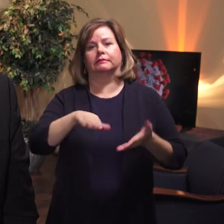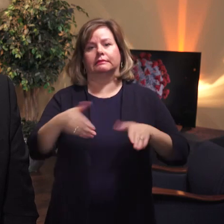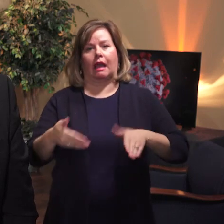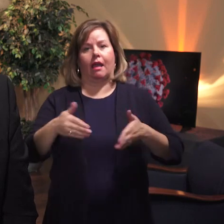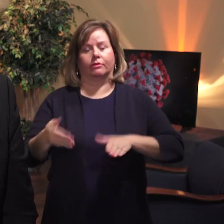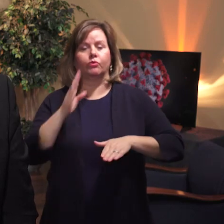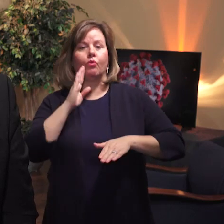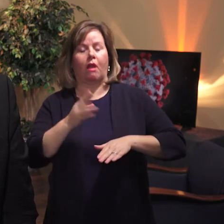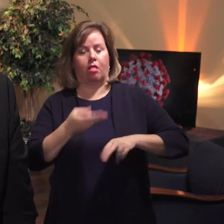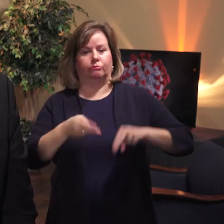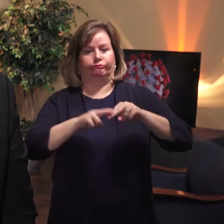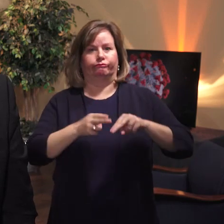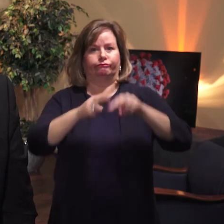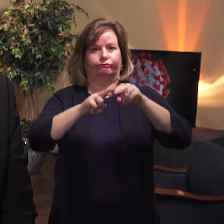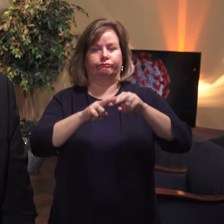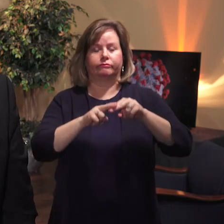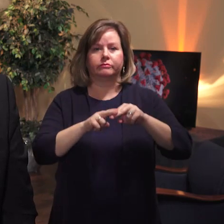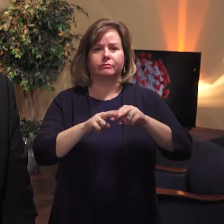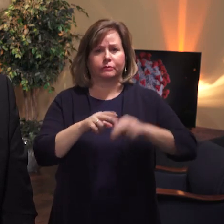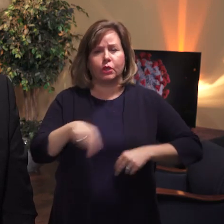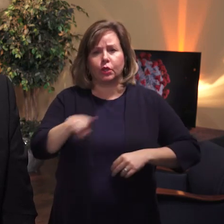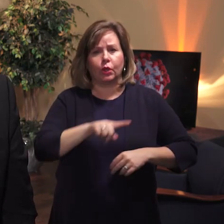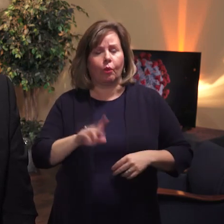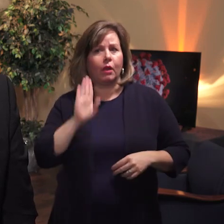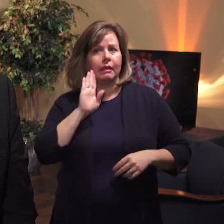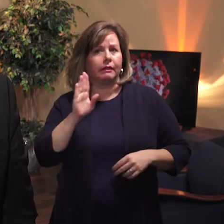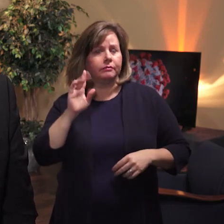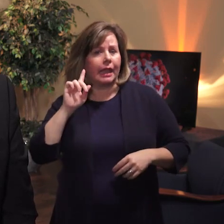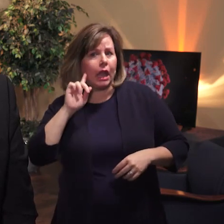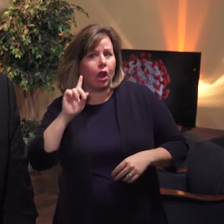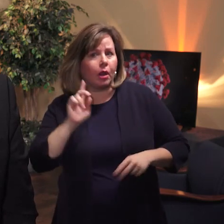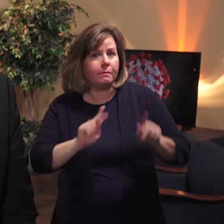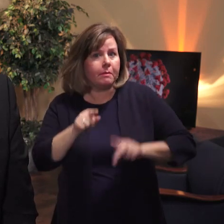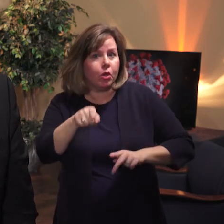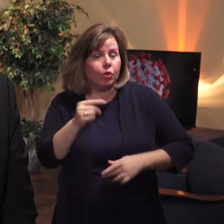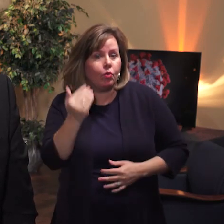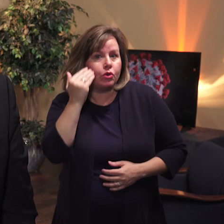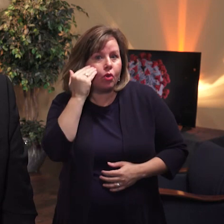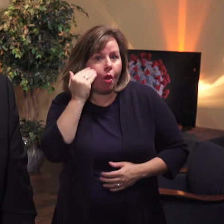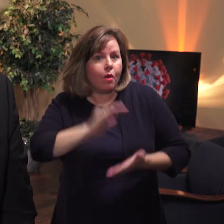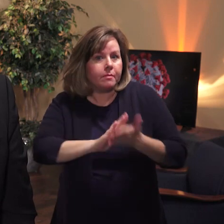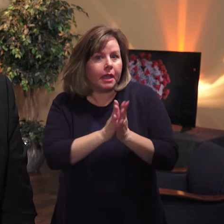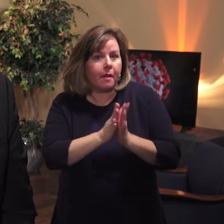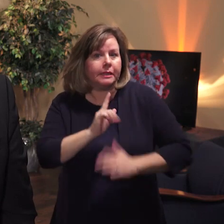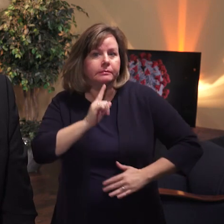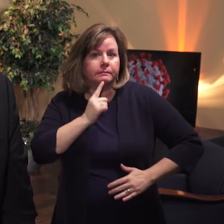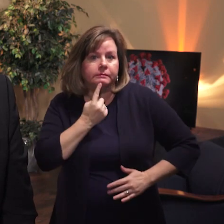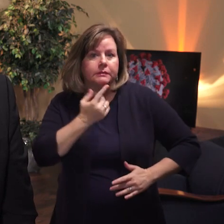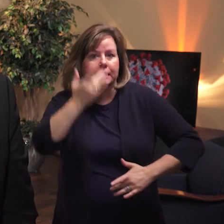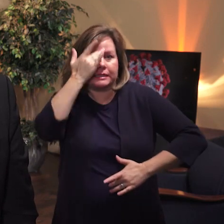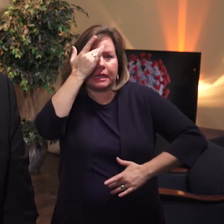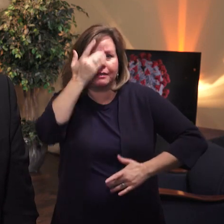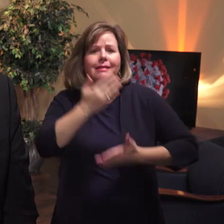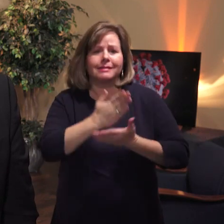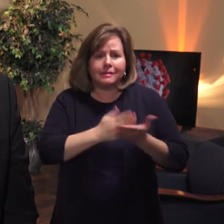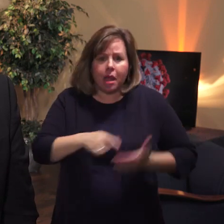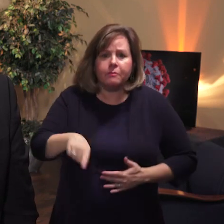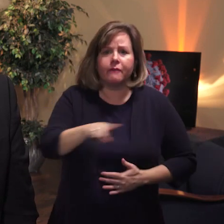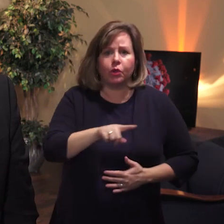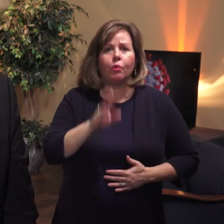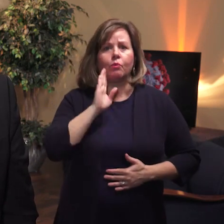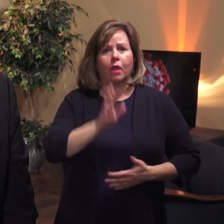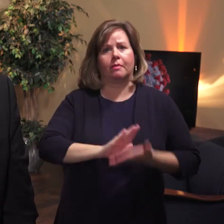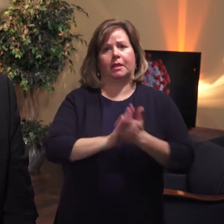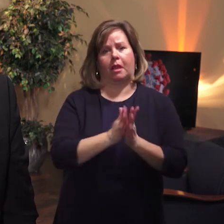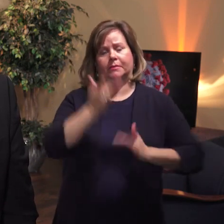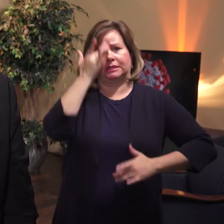all going to hear about people that we know becoming severely sick, and some of us ourselves are going to get sick. Most people